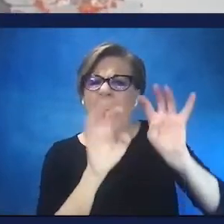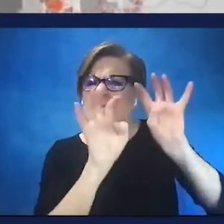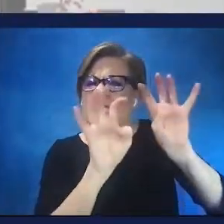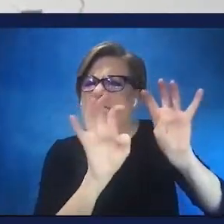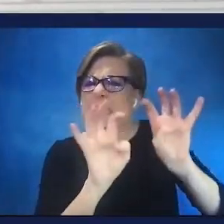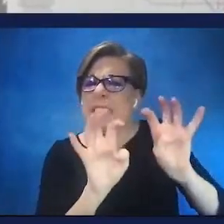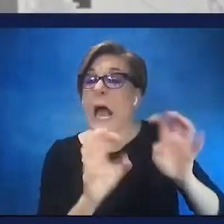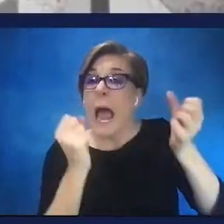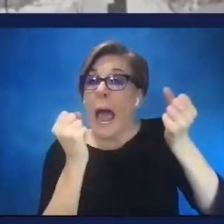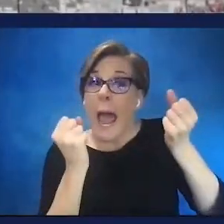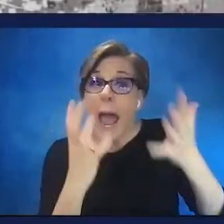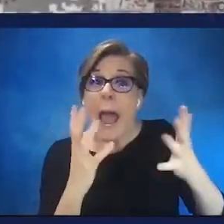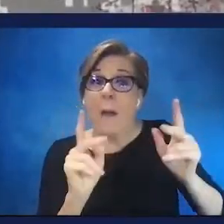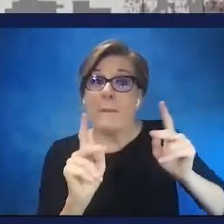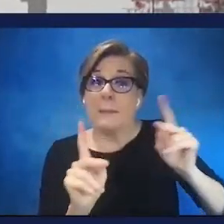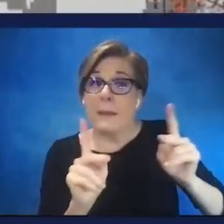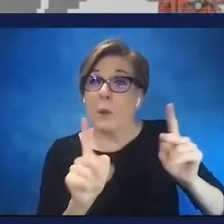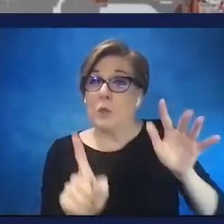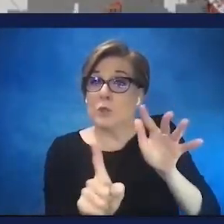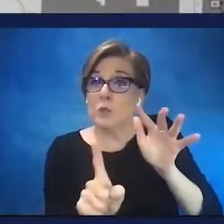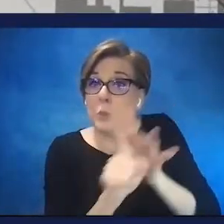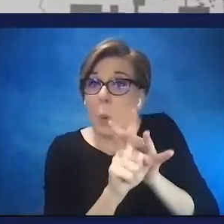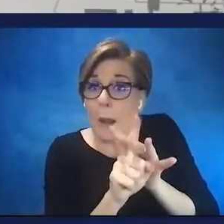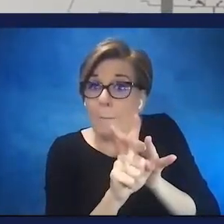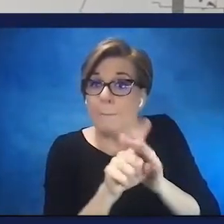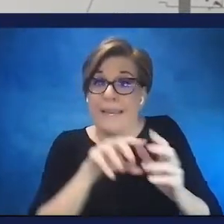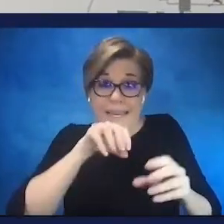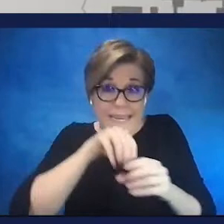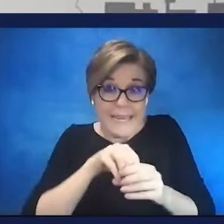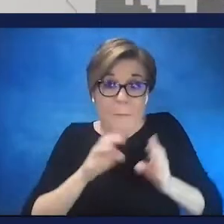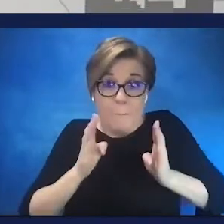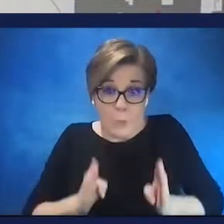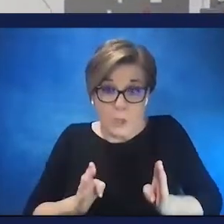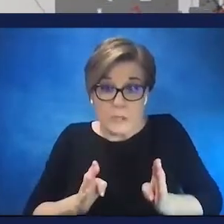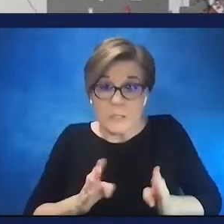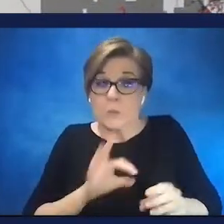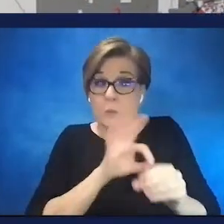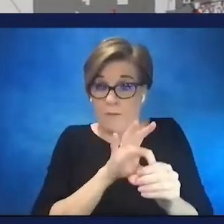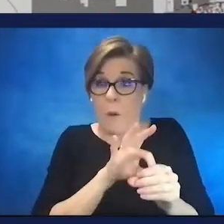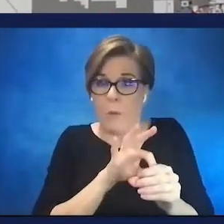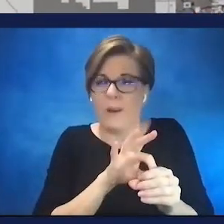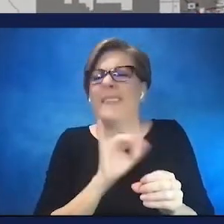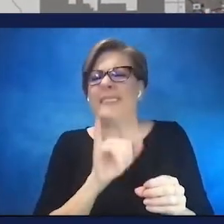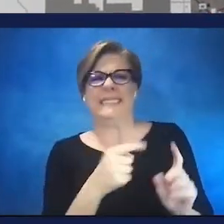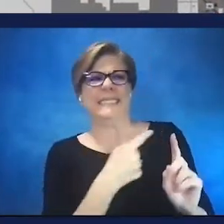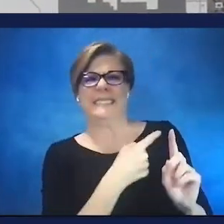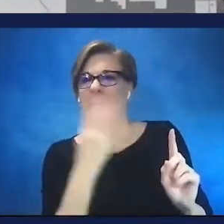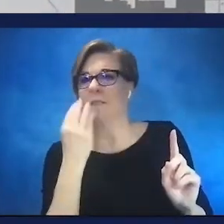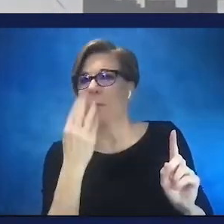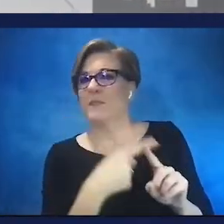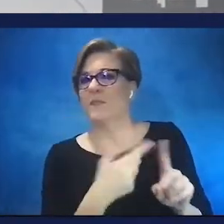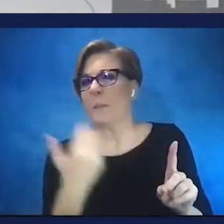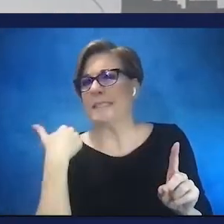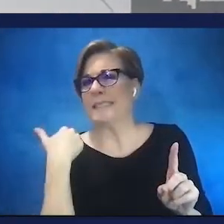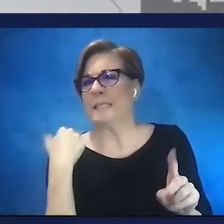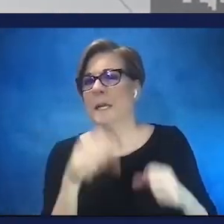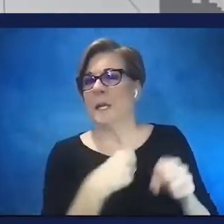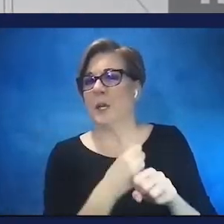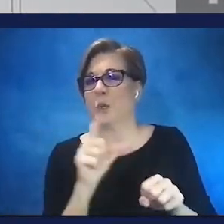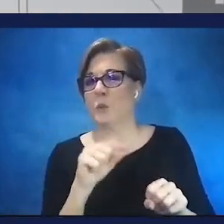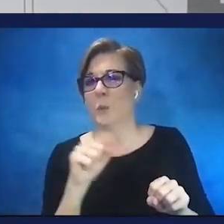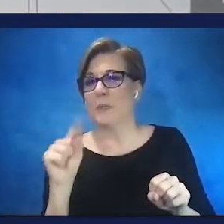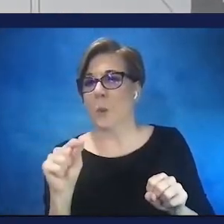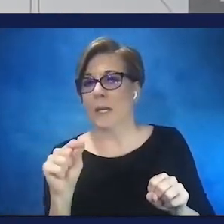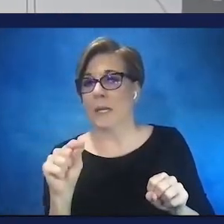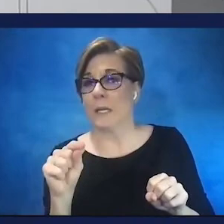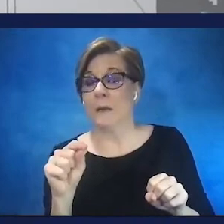how many in-person voters voted that day in 2020, and you can see the vote centers that were open at that point in